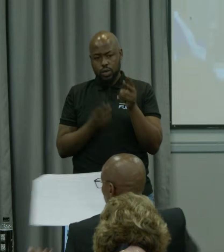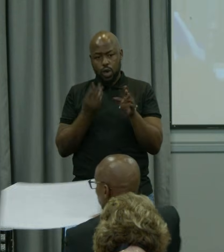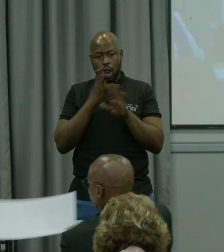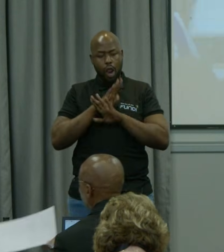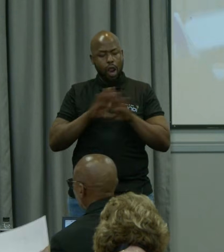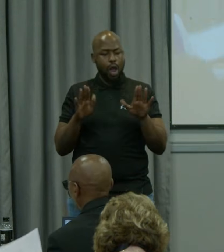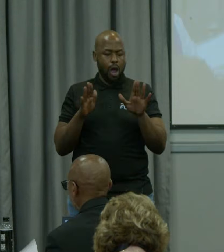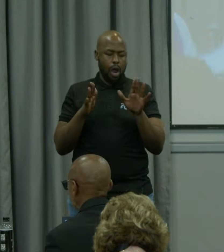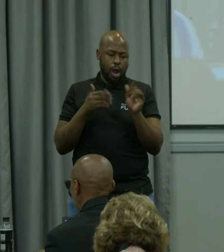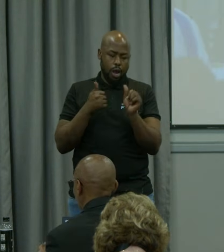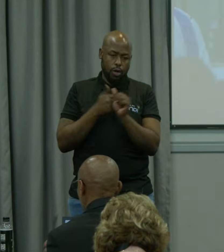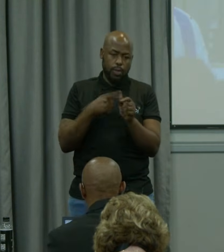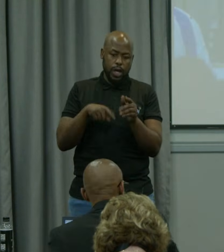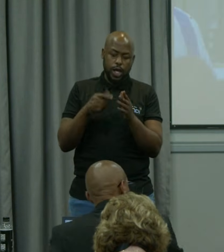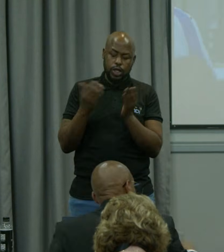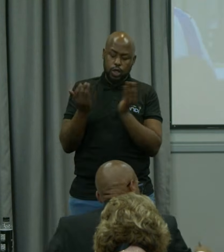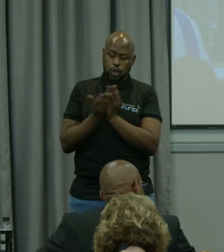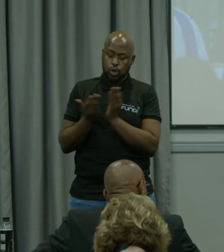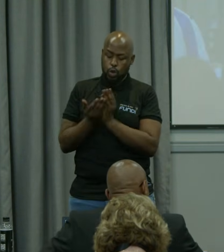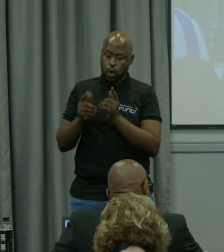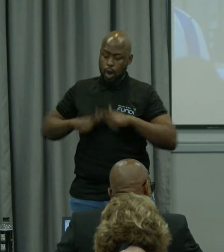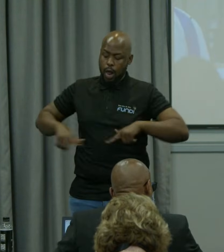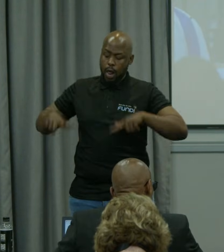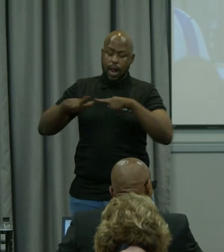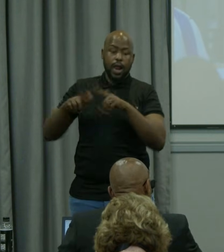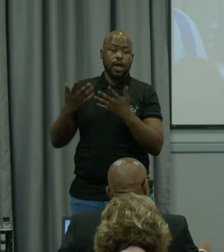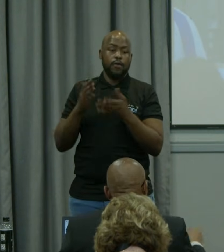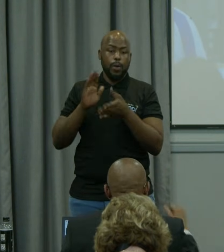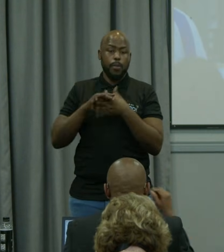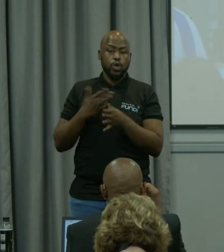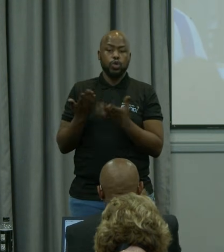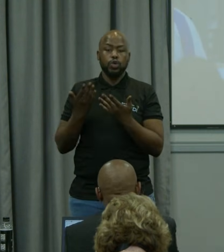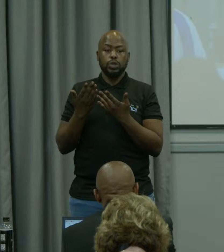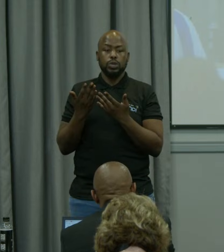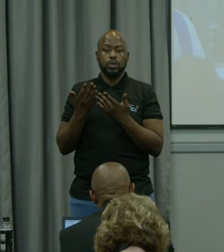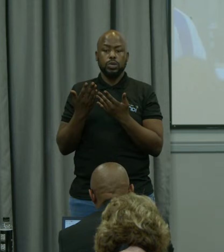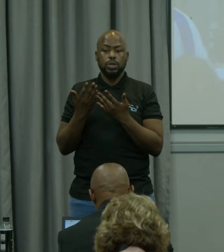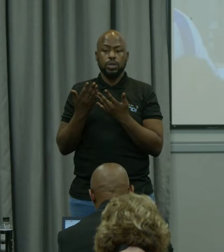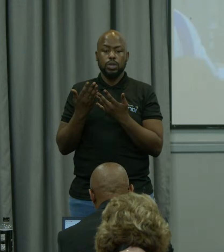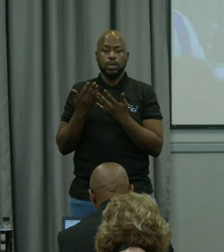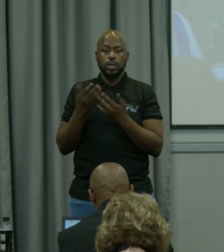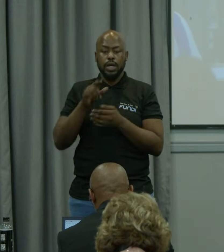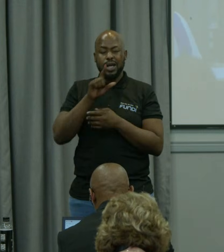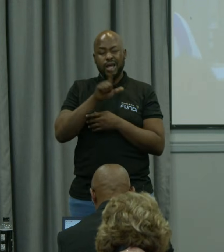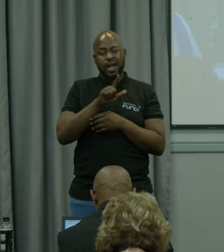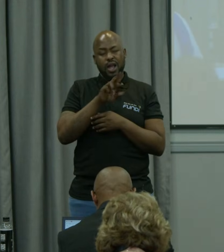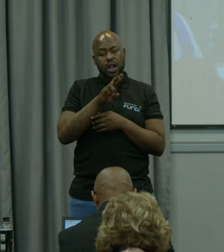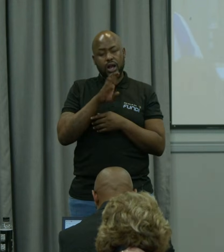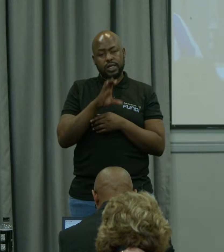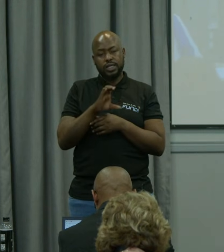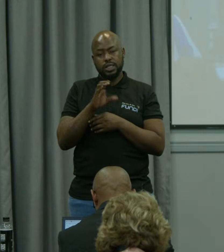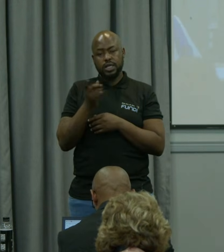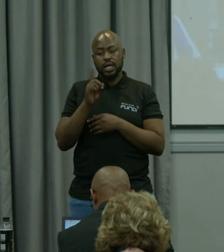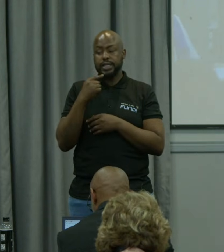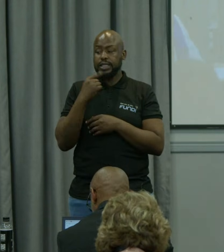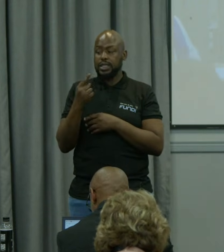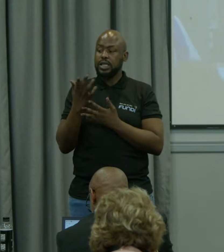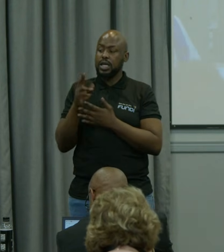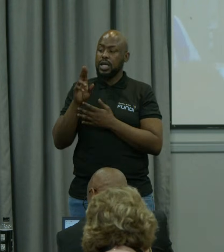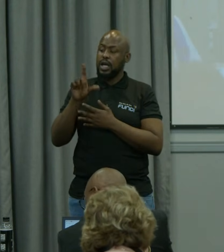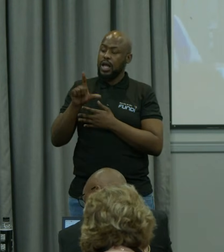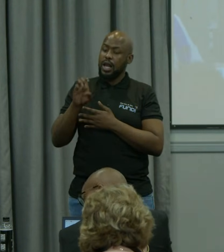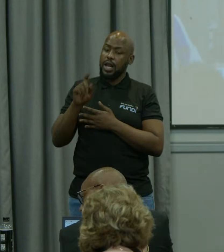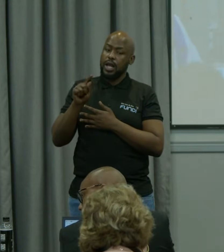non-compliance at the school level. Because by the way, the ELRC, I noted Letitia saying that